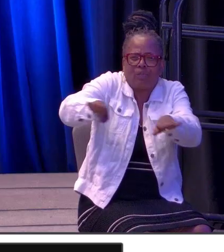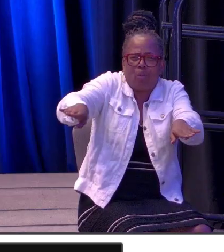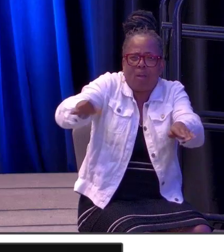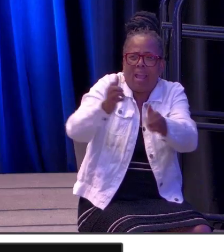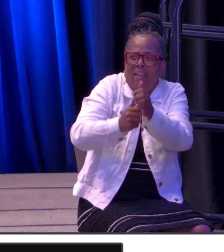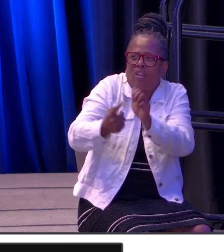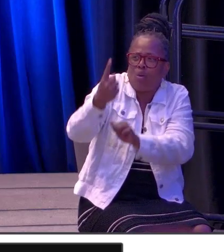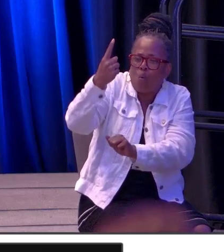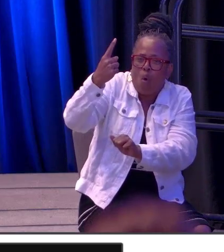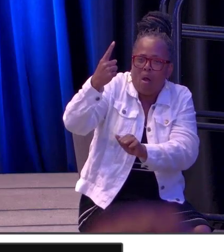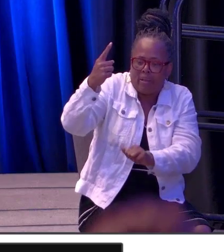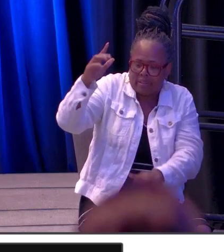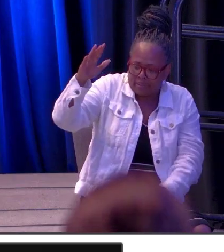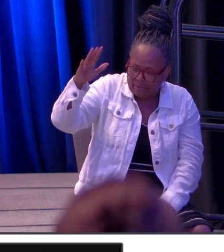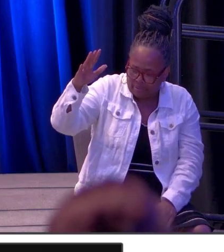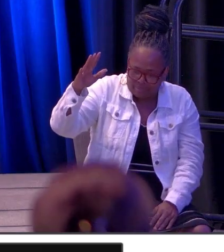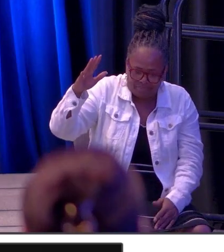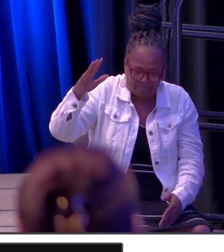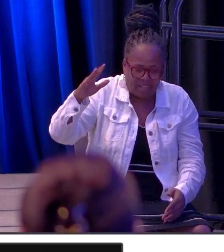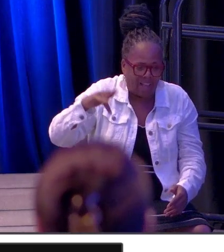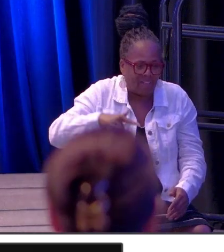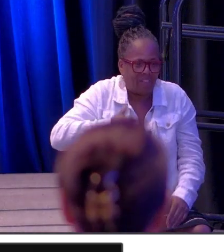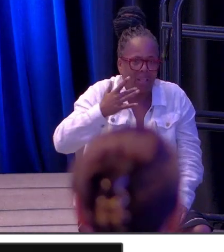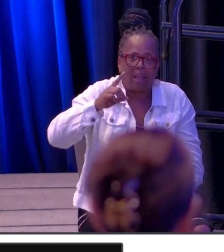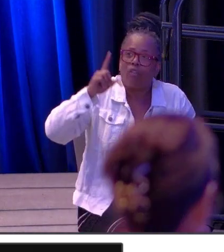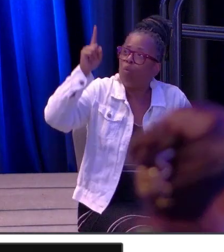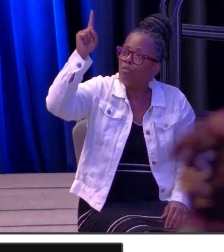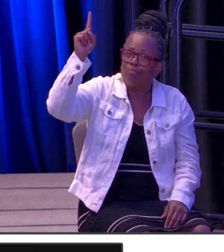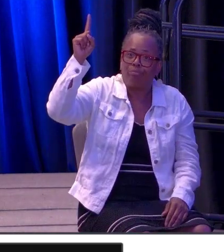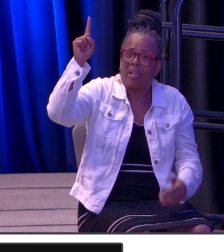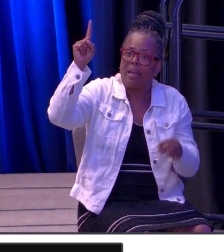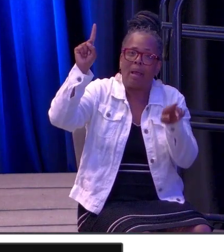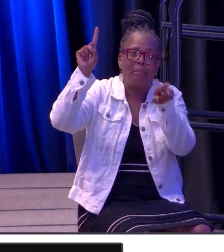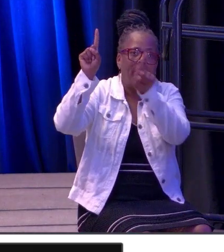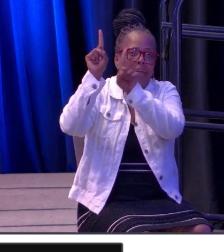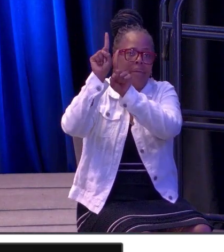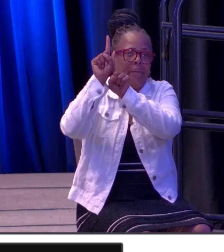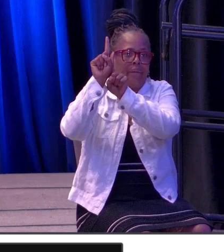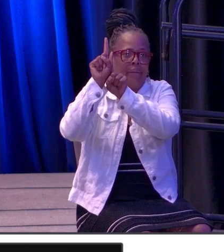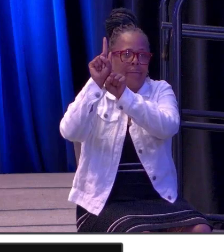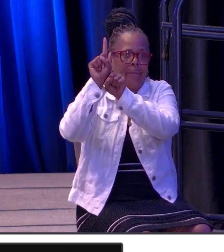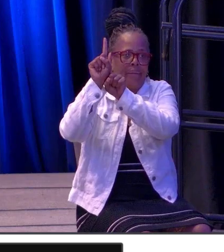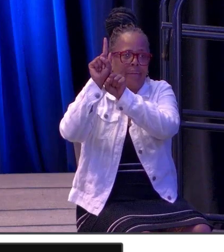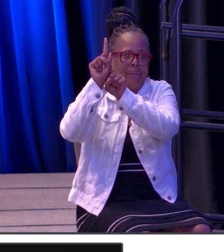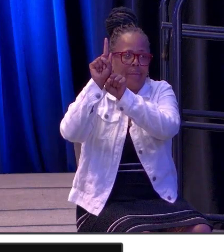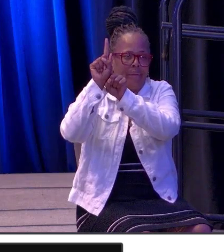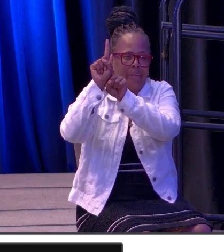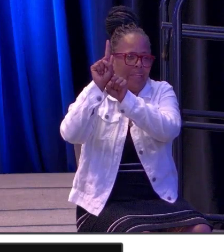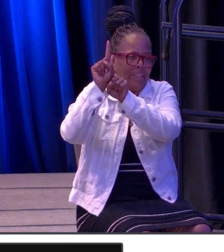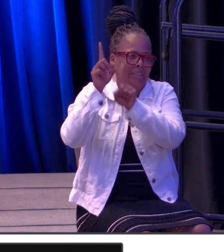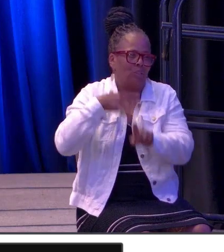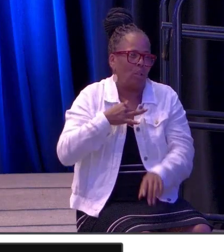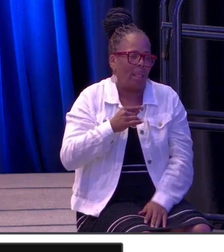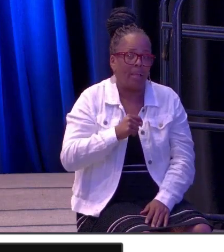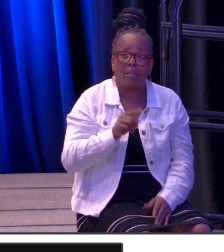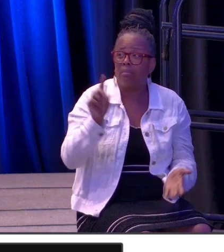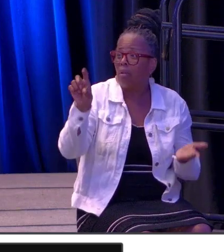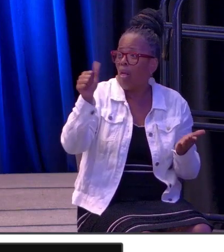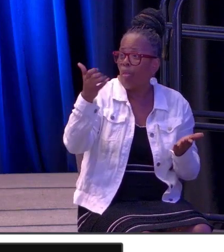everyone else's waist level. Okay, that makes sense. Anybody else want to share?